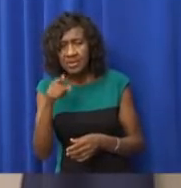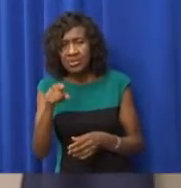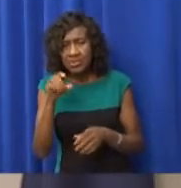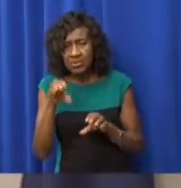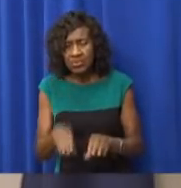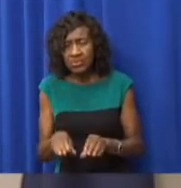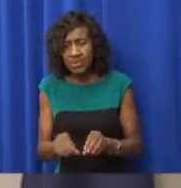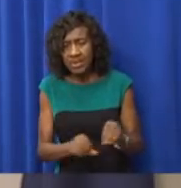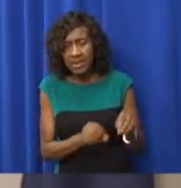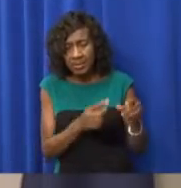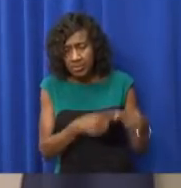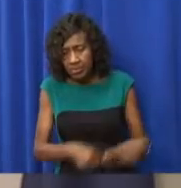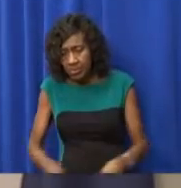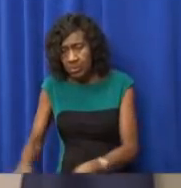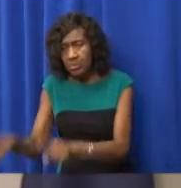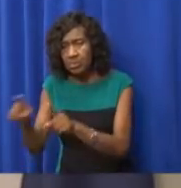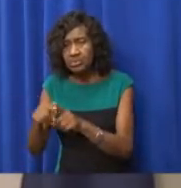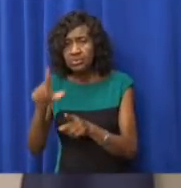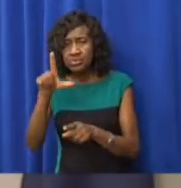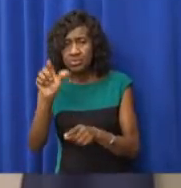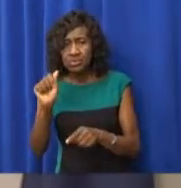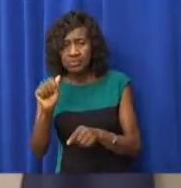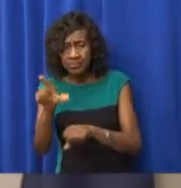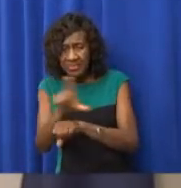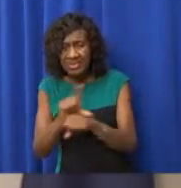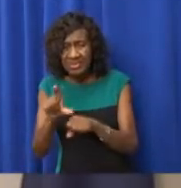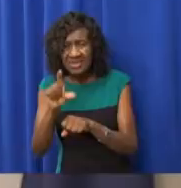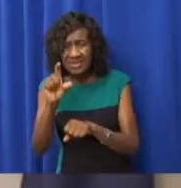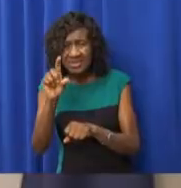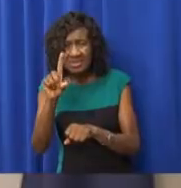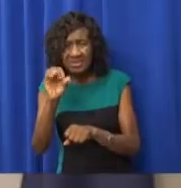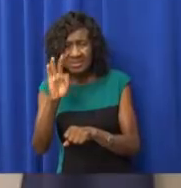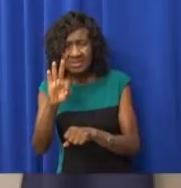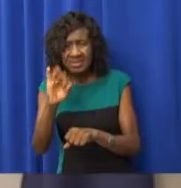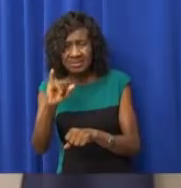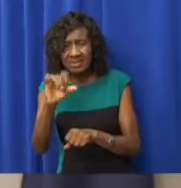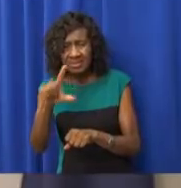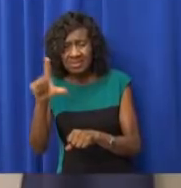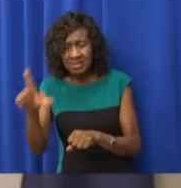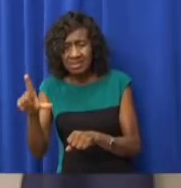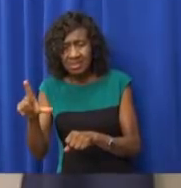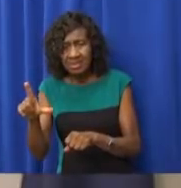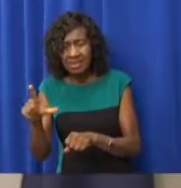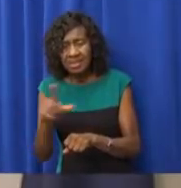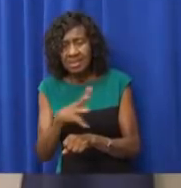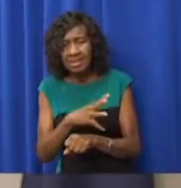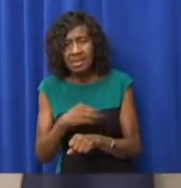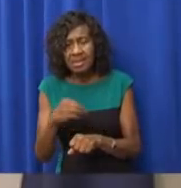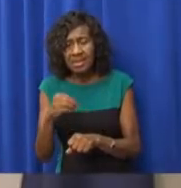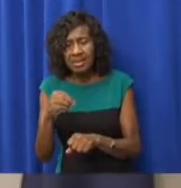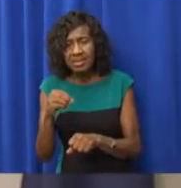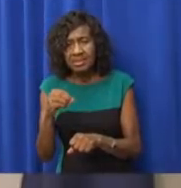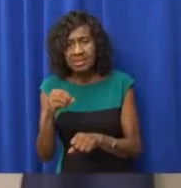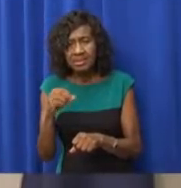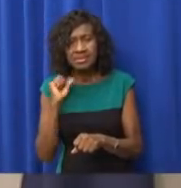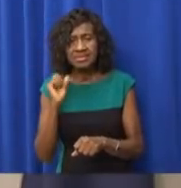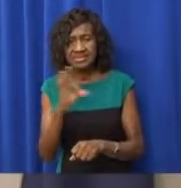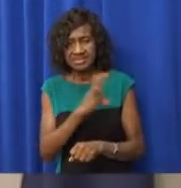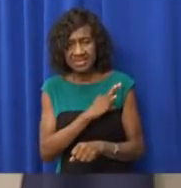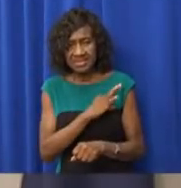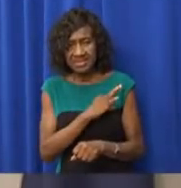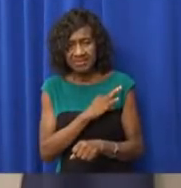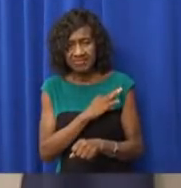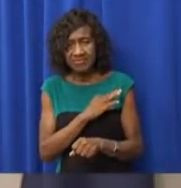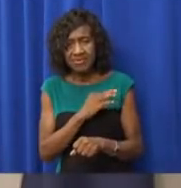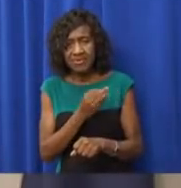take note on the specific day to do your drop-off, as staff will check at the entry point